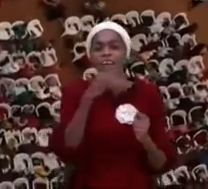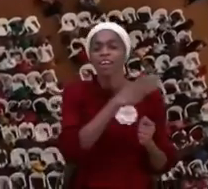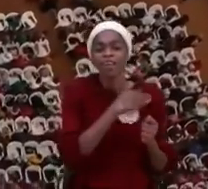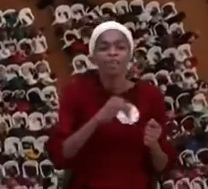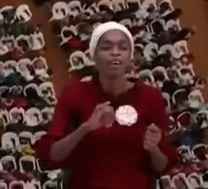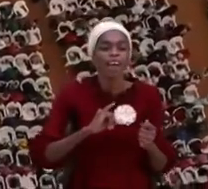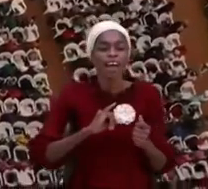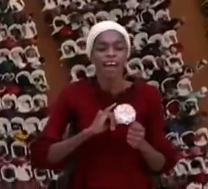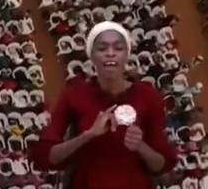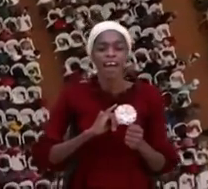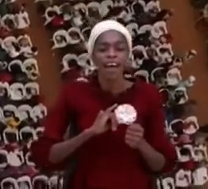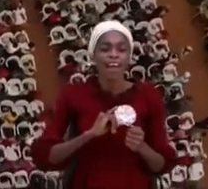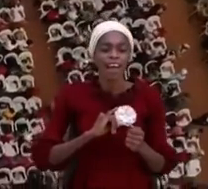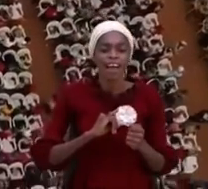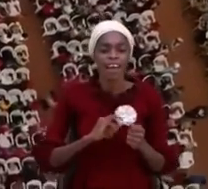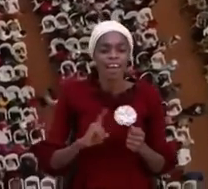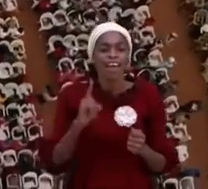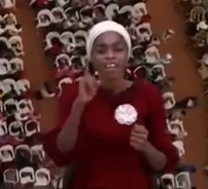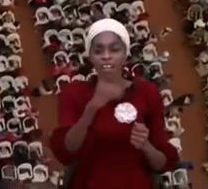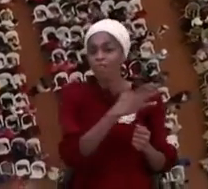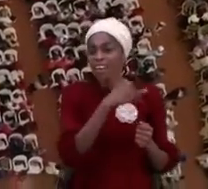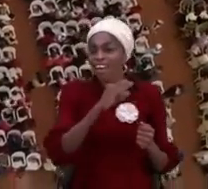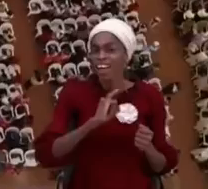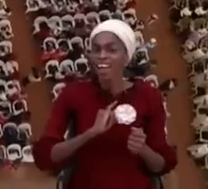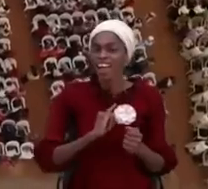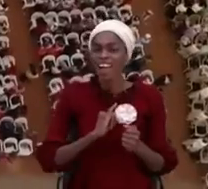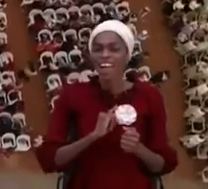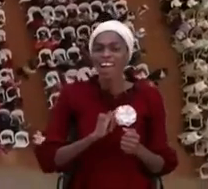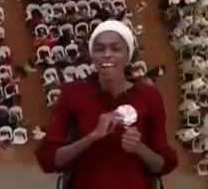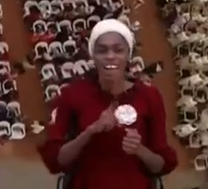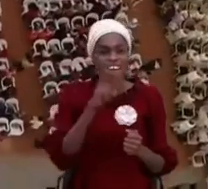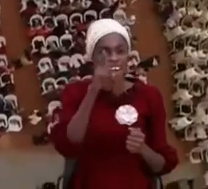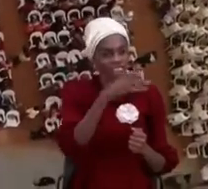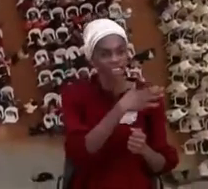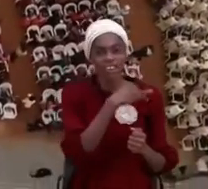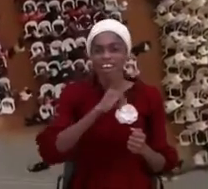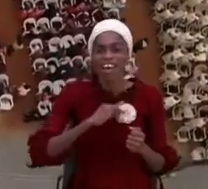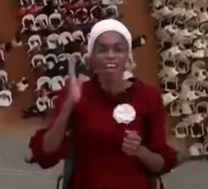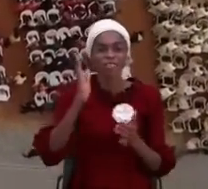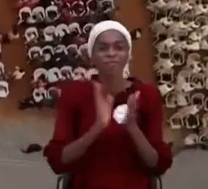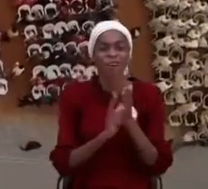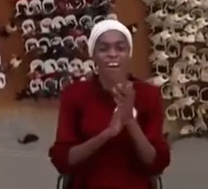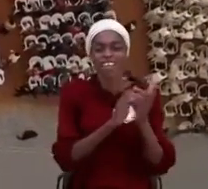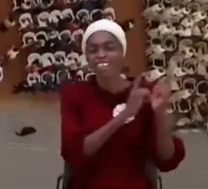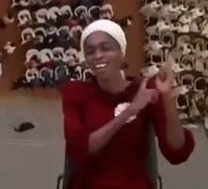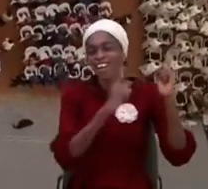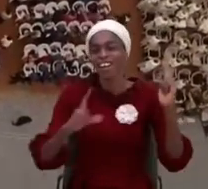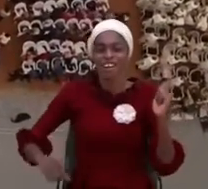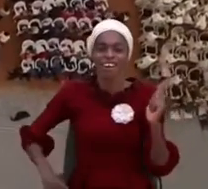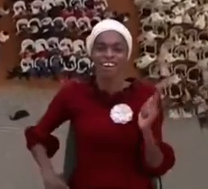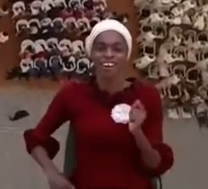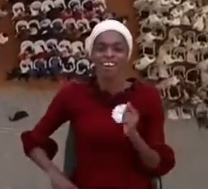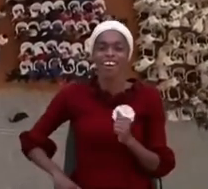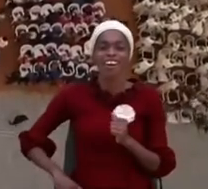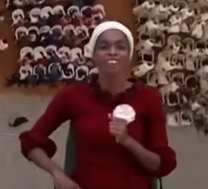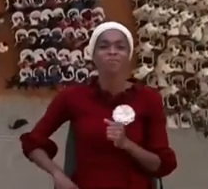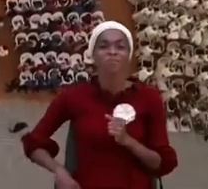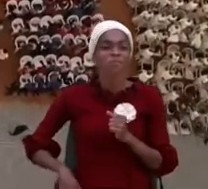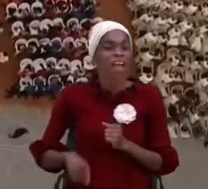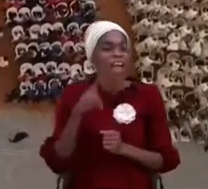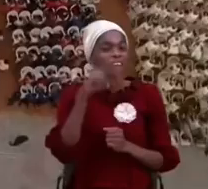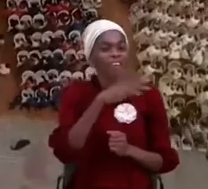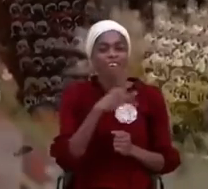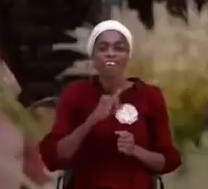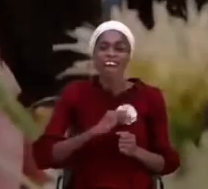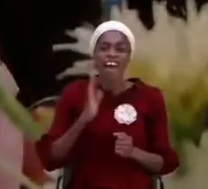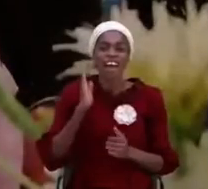Lord. You and I, you and I, you and I, we praise the Lord. You and I, we praise the